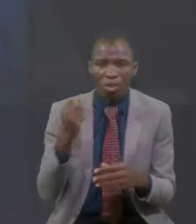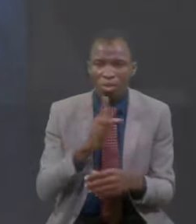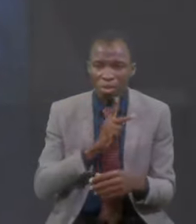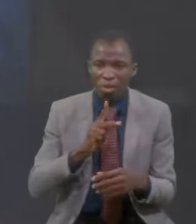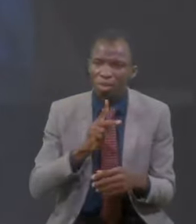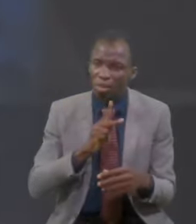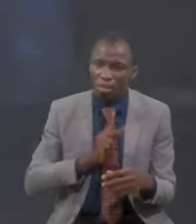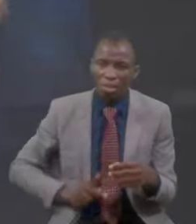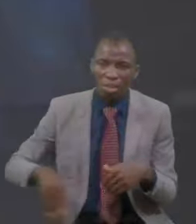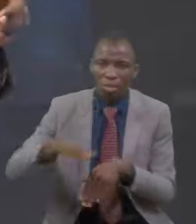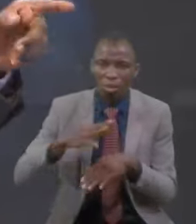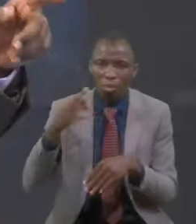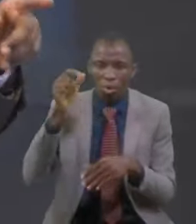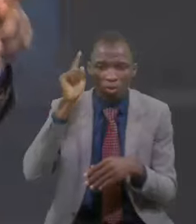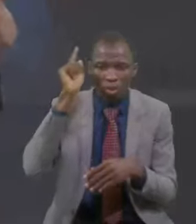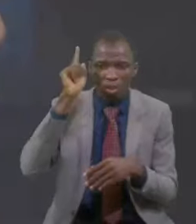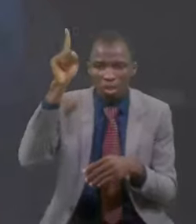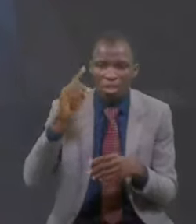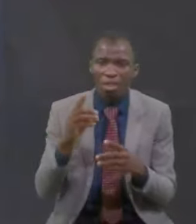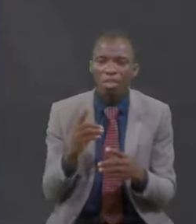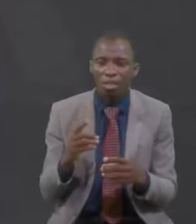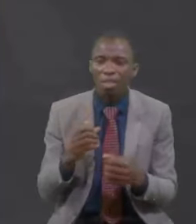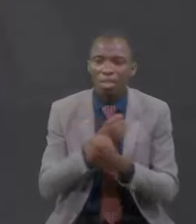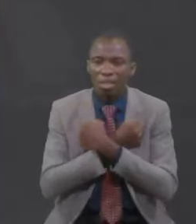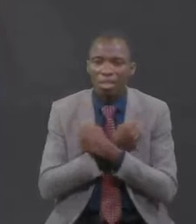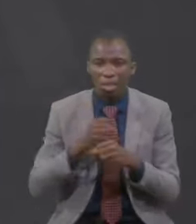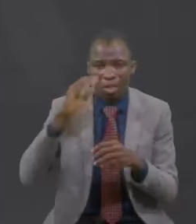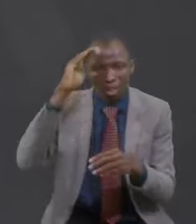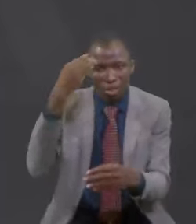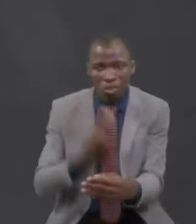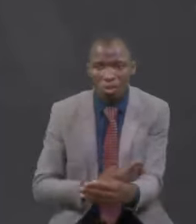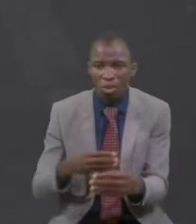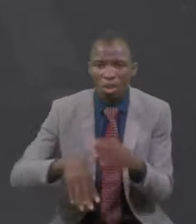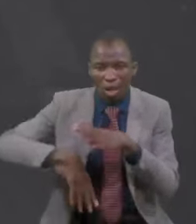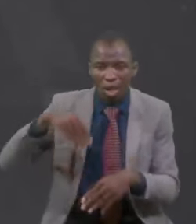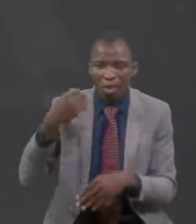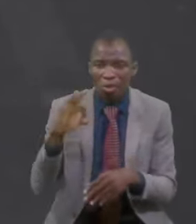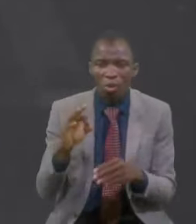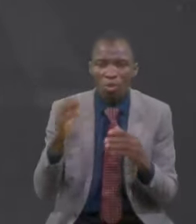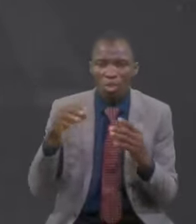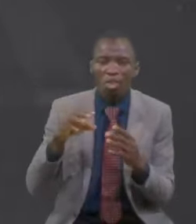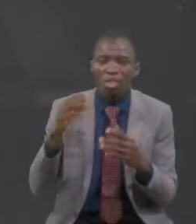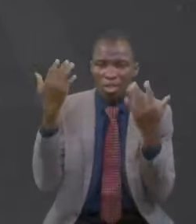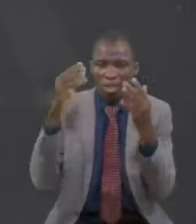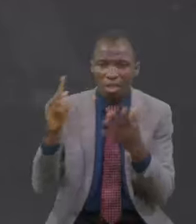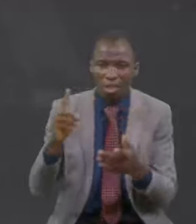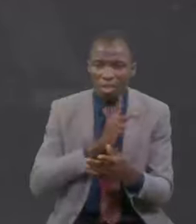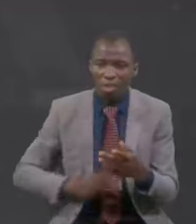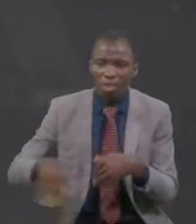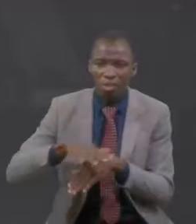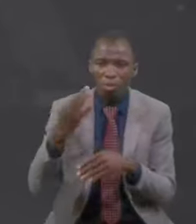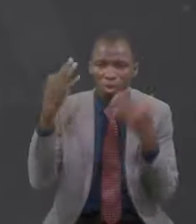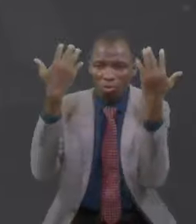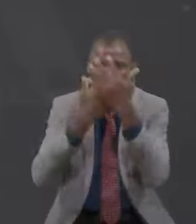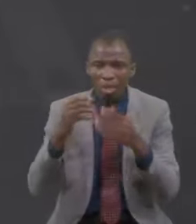dear son. He's translated us out of the kingdom of darkness. The power of darkness